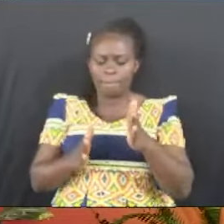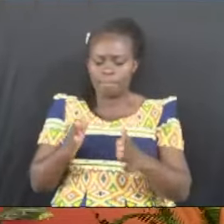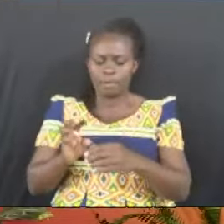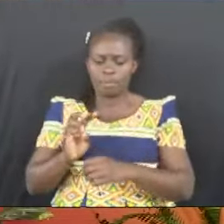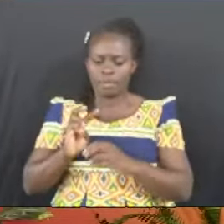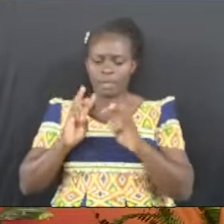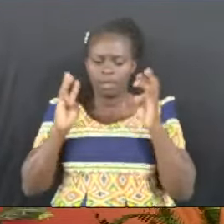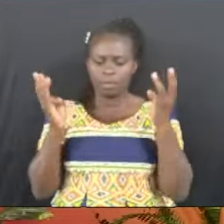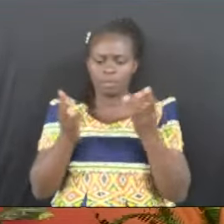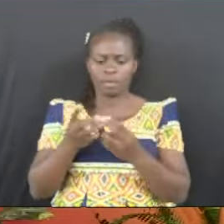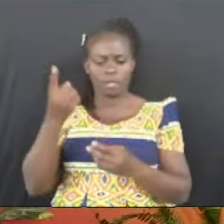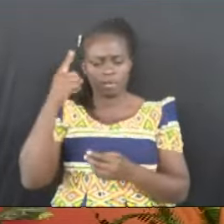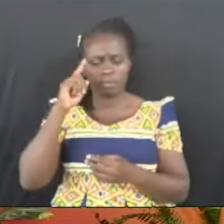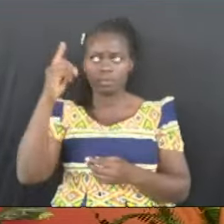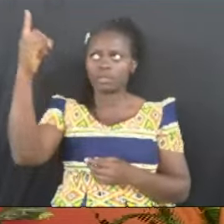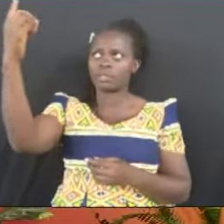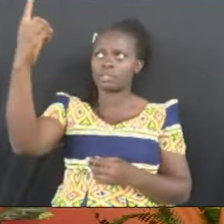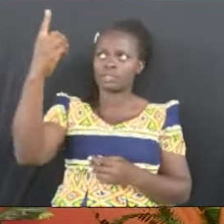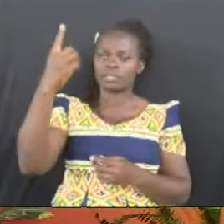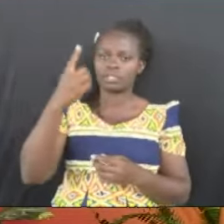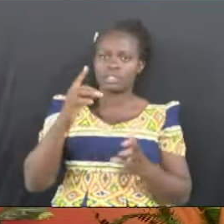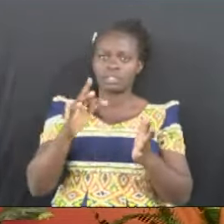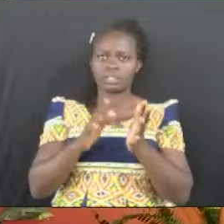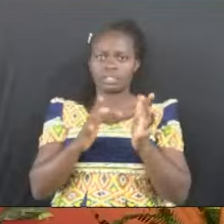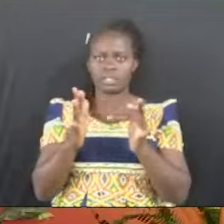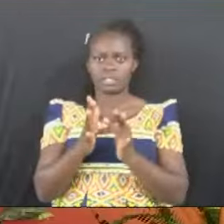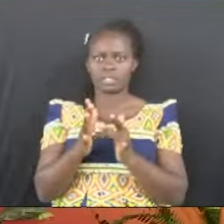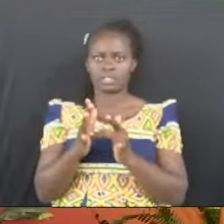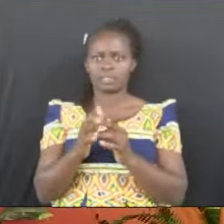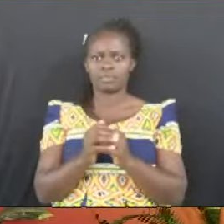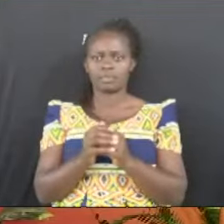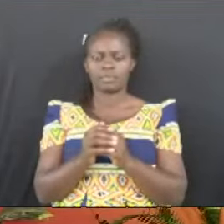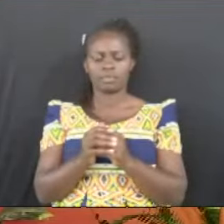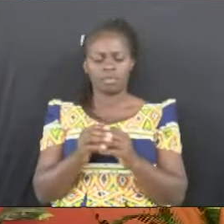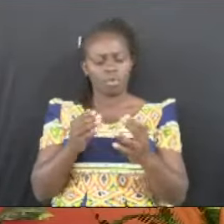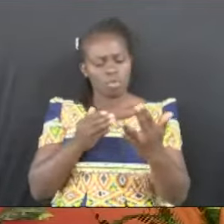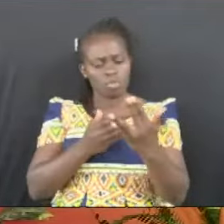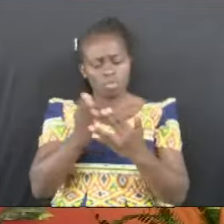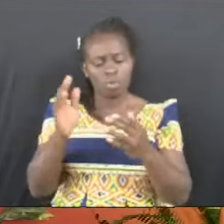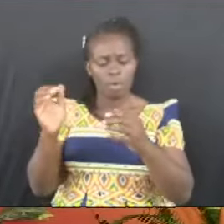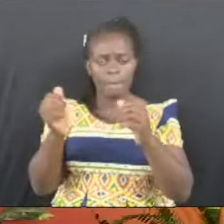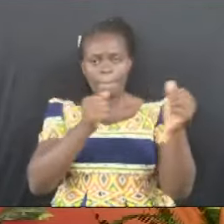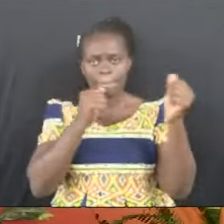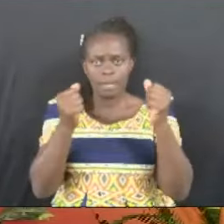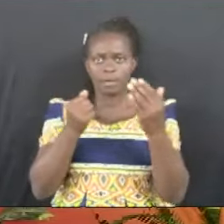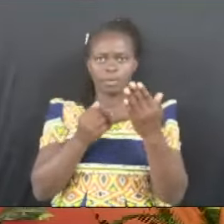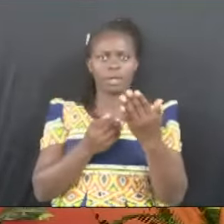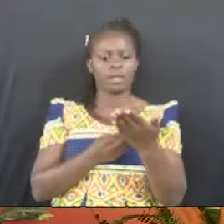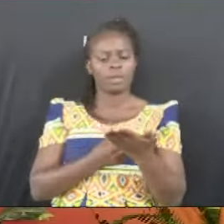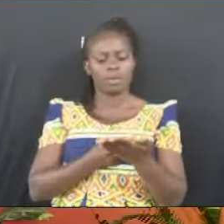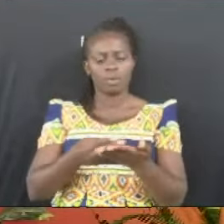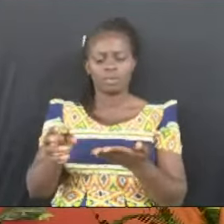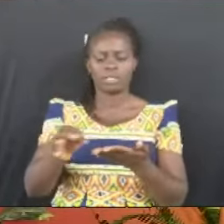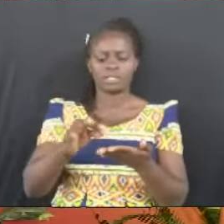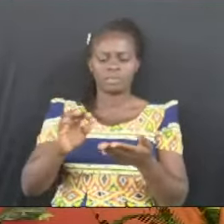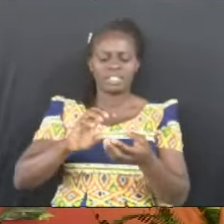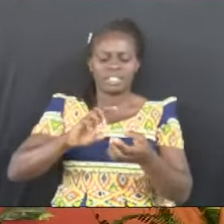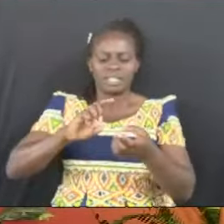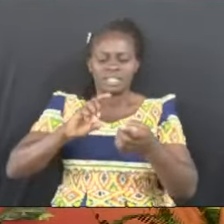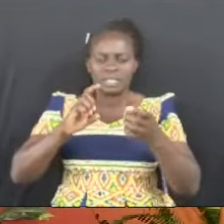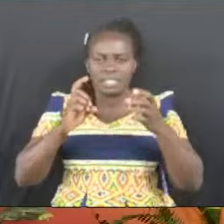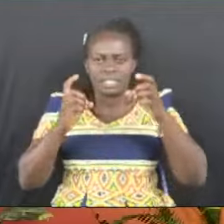of Jesus. Oh Father, we pray that by the power of the Holy Spirit, you transform us day by